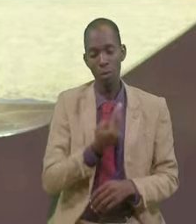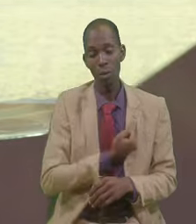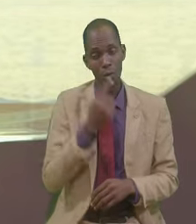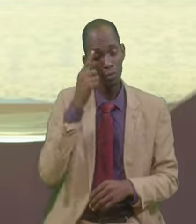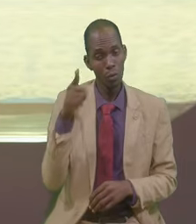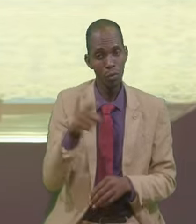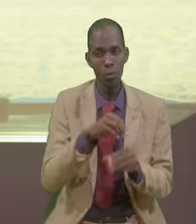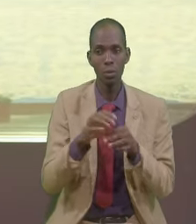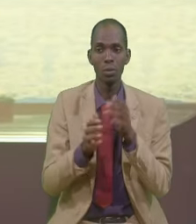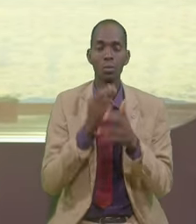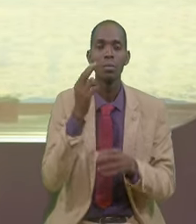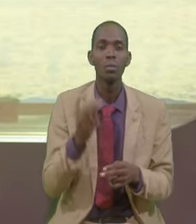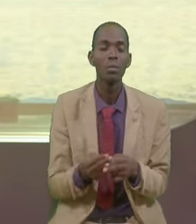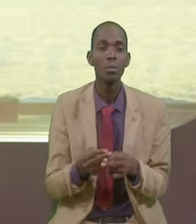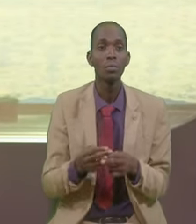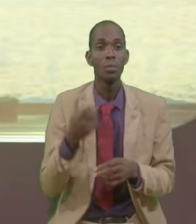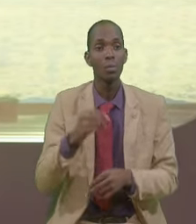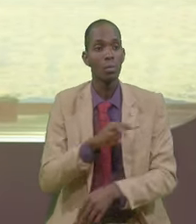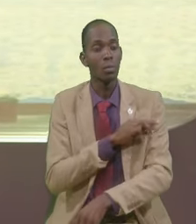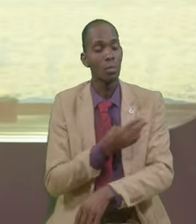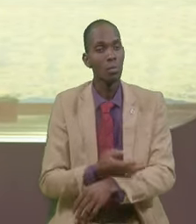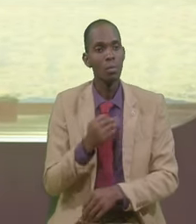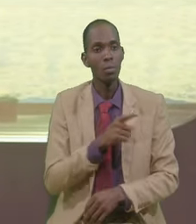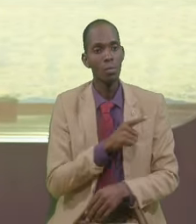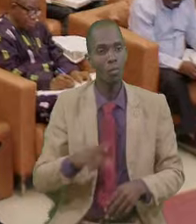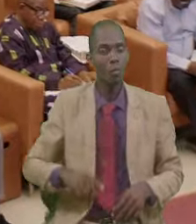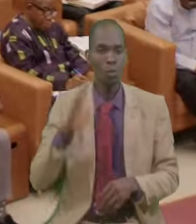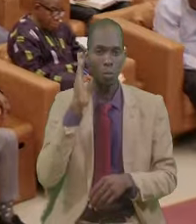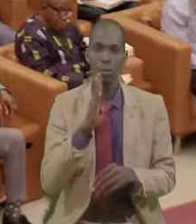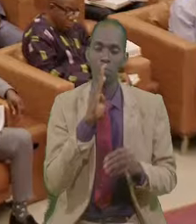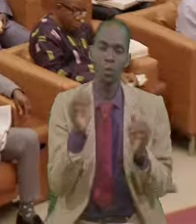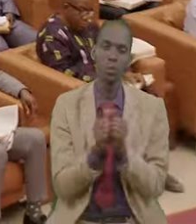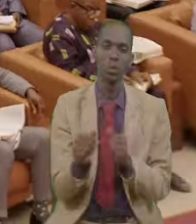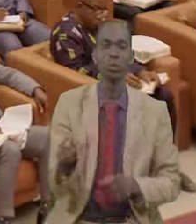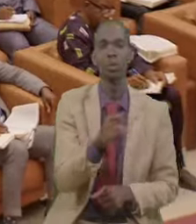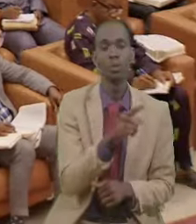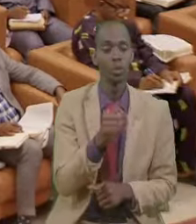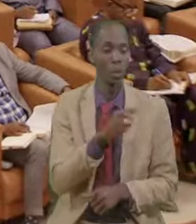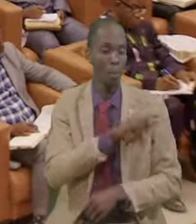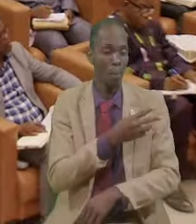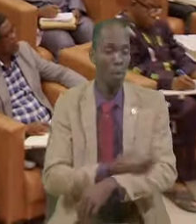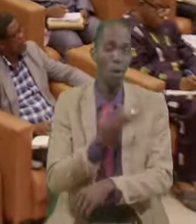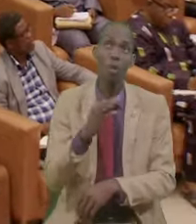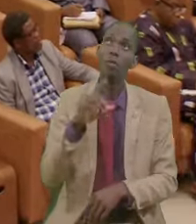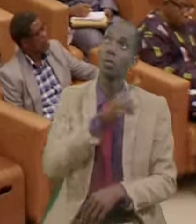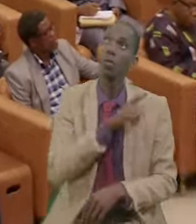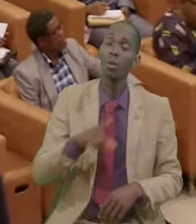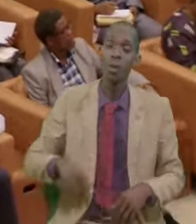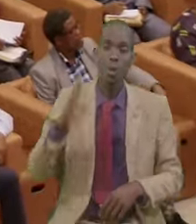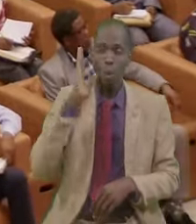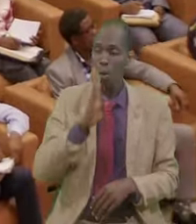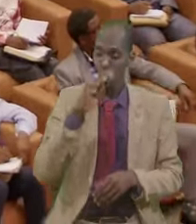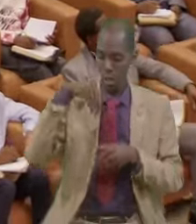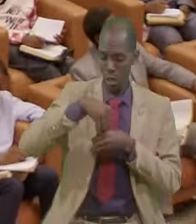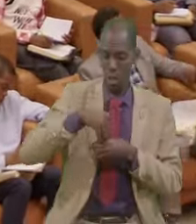The might of the Lord will be with us, will be with you. The might of the Lord will be in us,